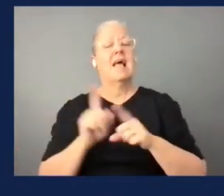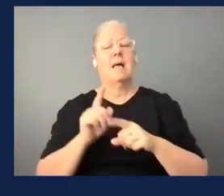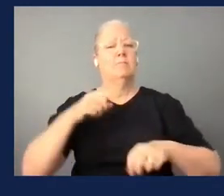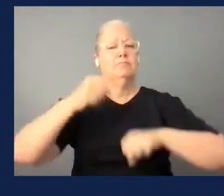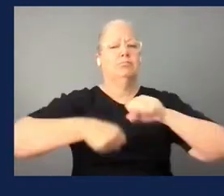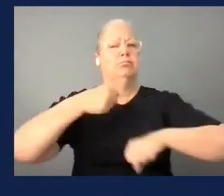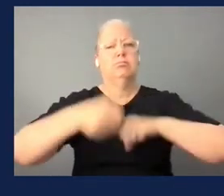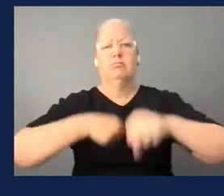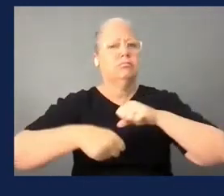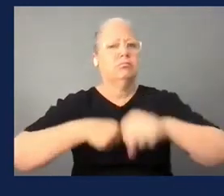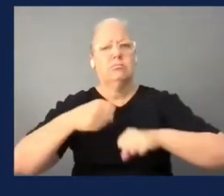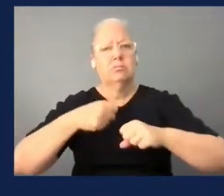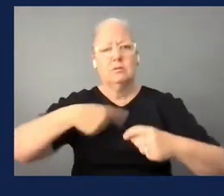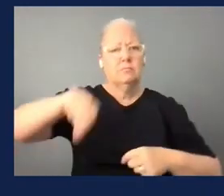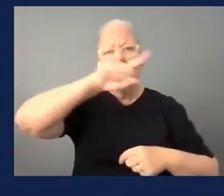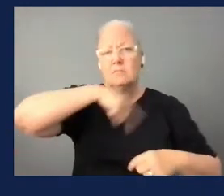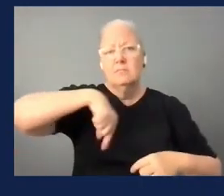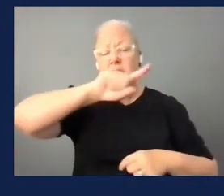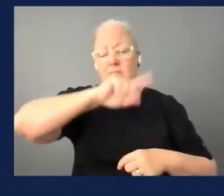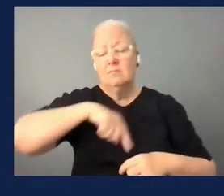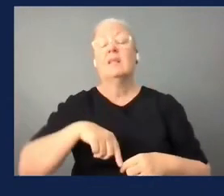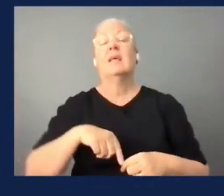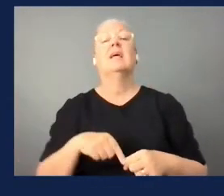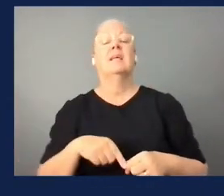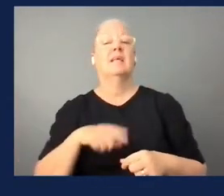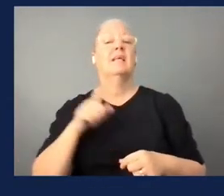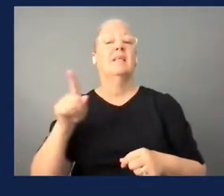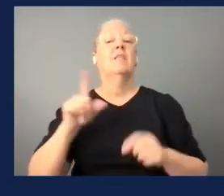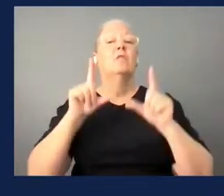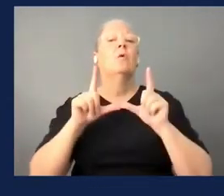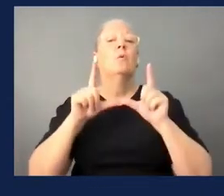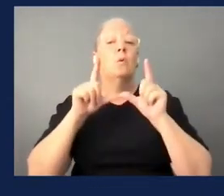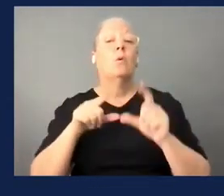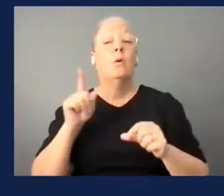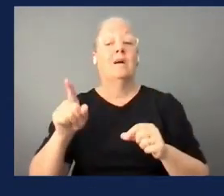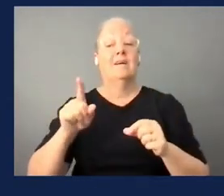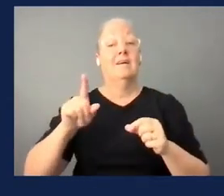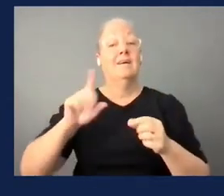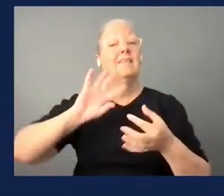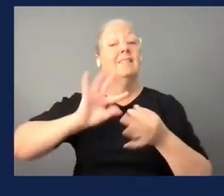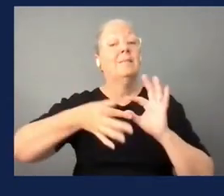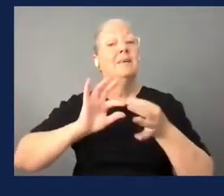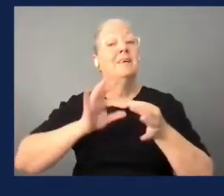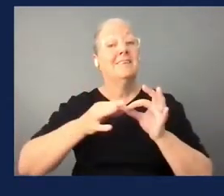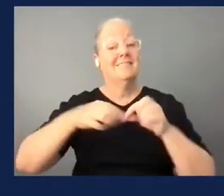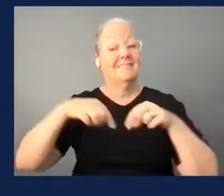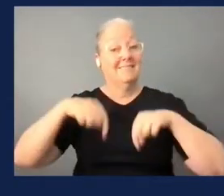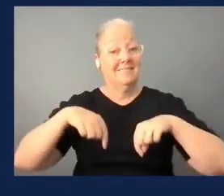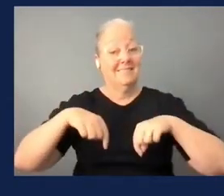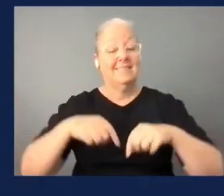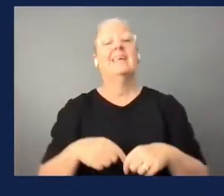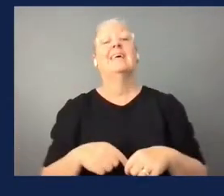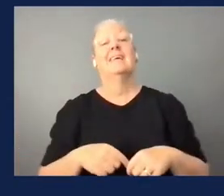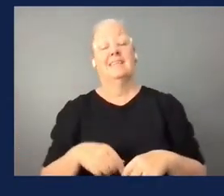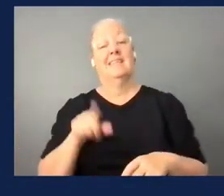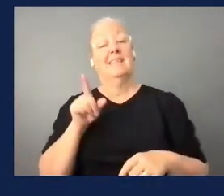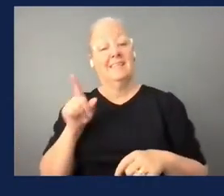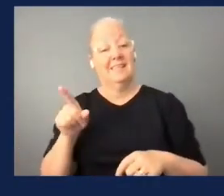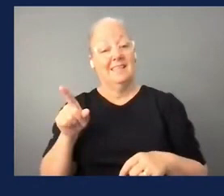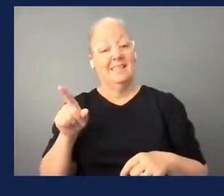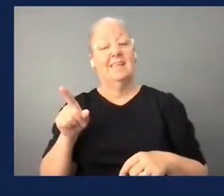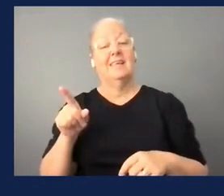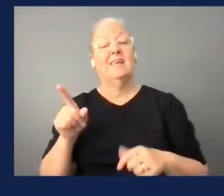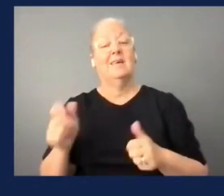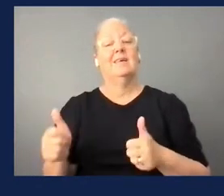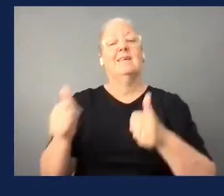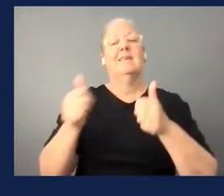at the Tokyo Paralympics earlier this year, was immensely lucky to be able to accompany the New